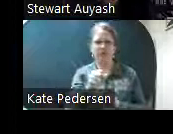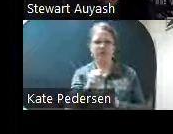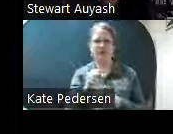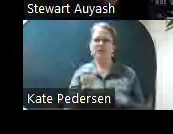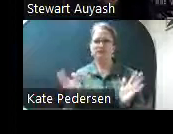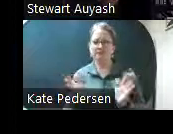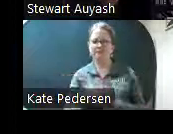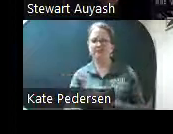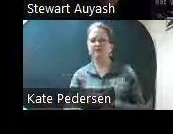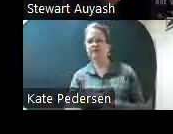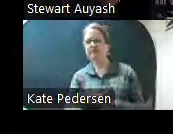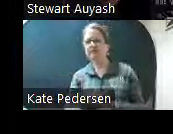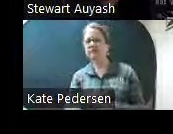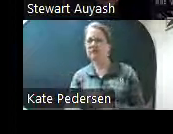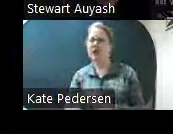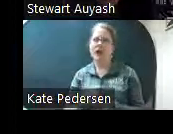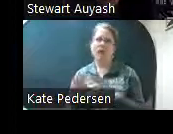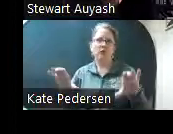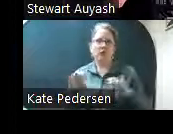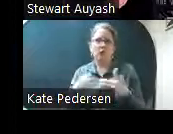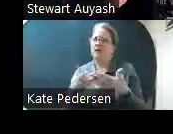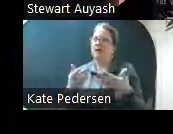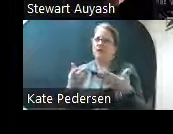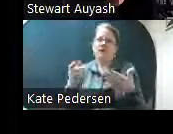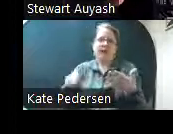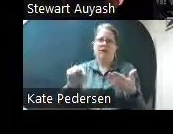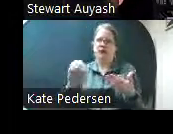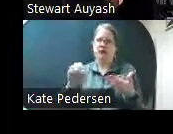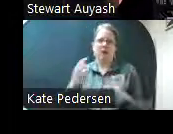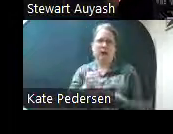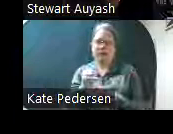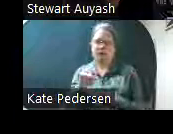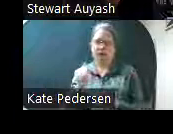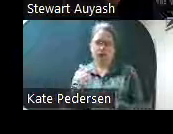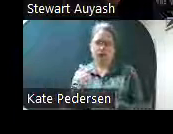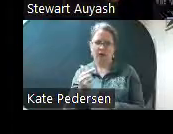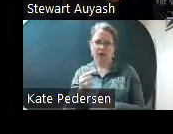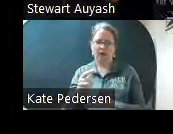drugs, and will do anything they can. It's compulsive seeking and use.